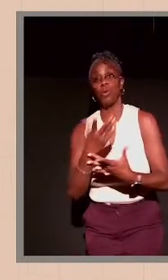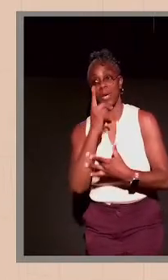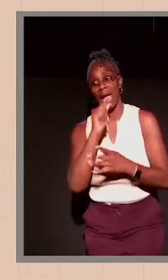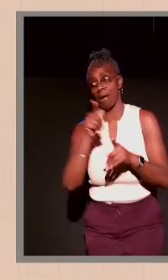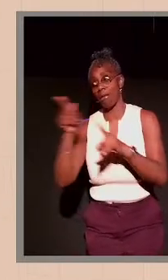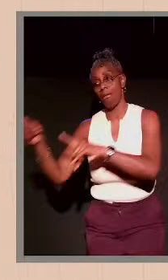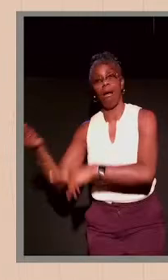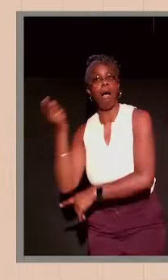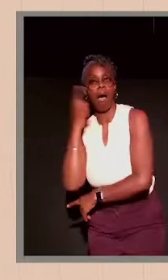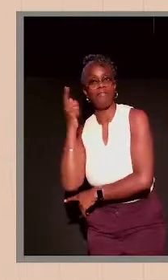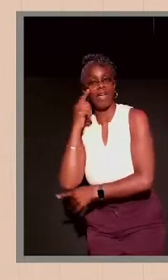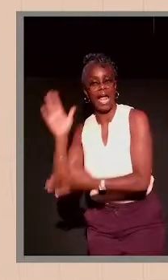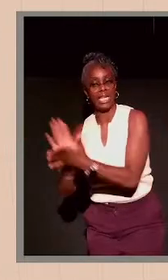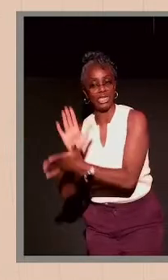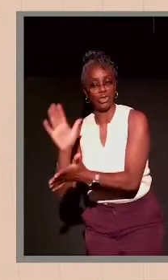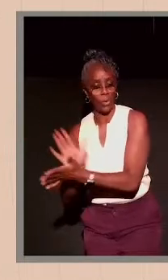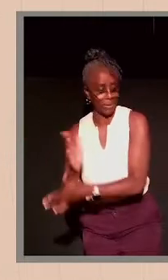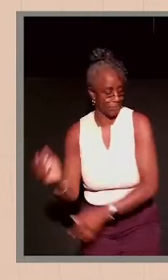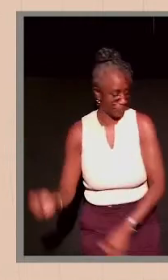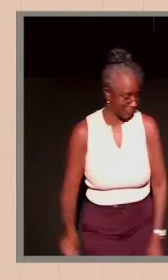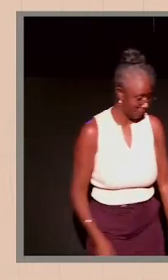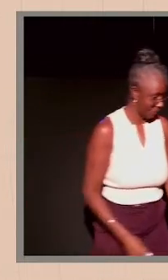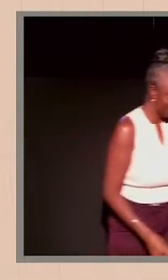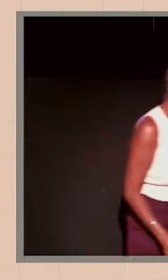and enjoy.